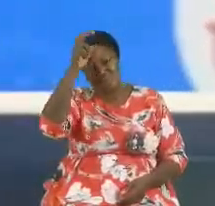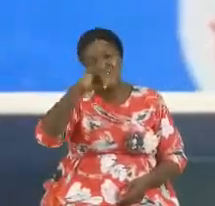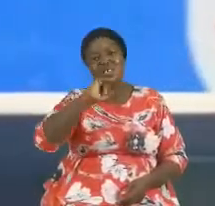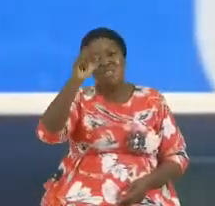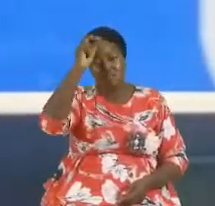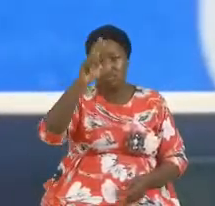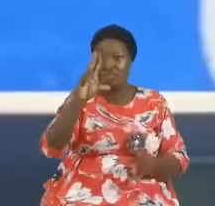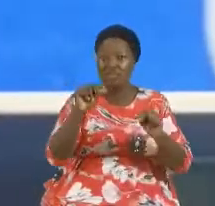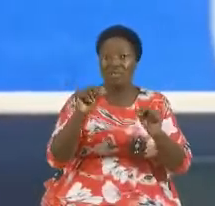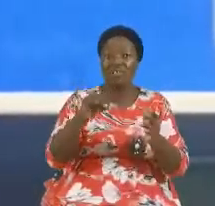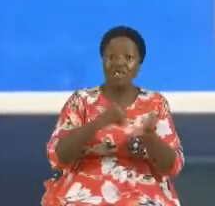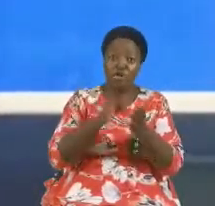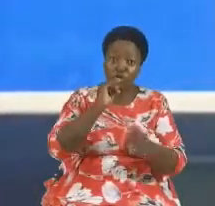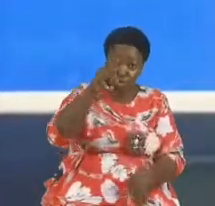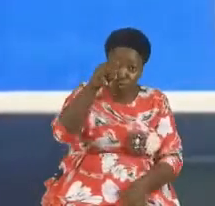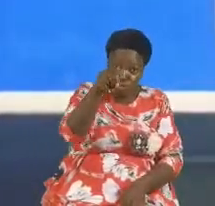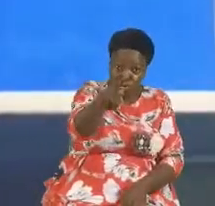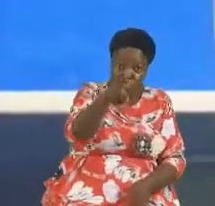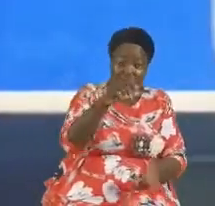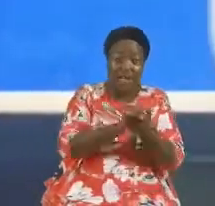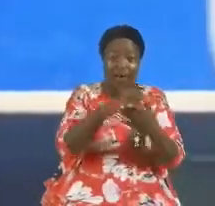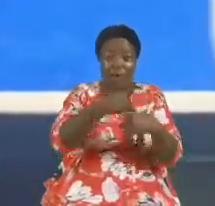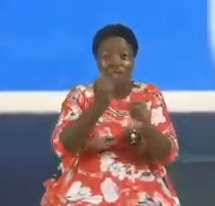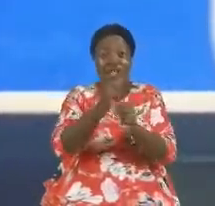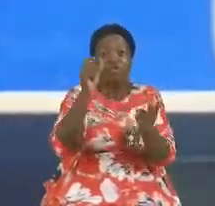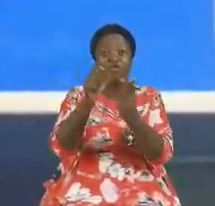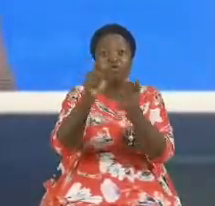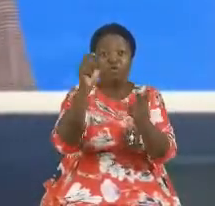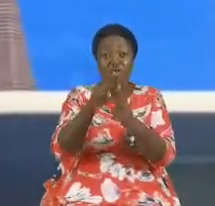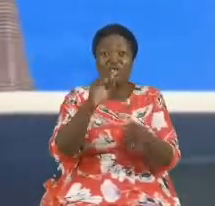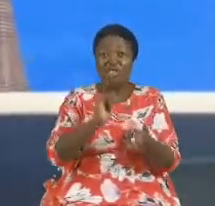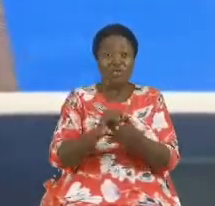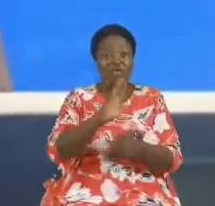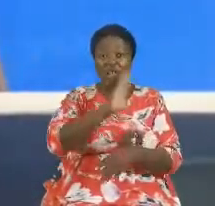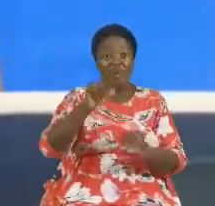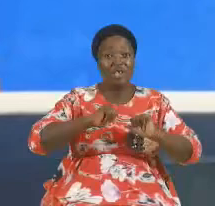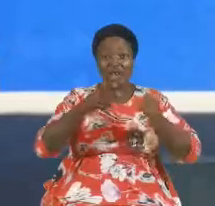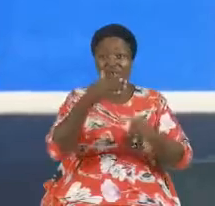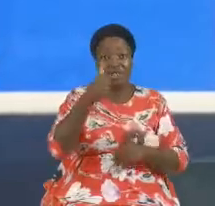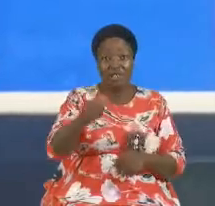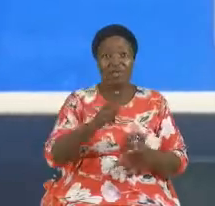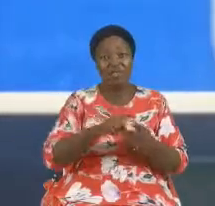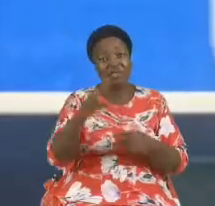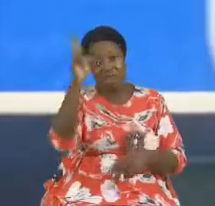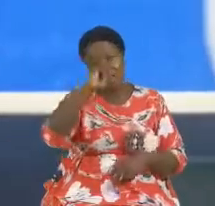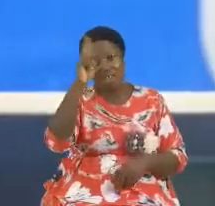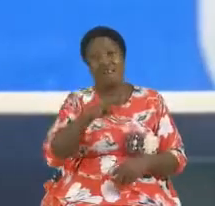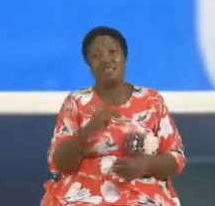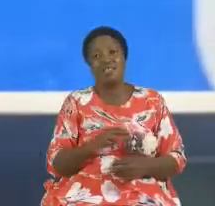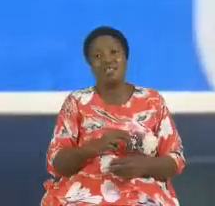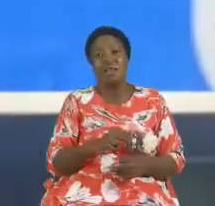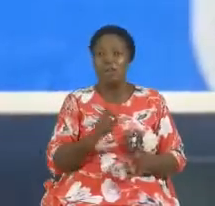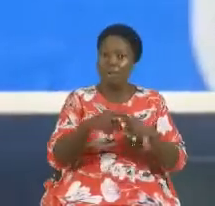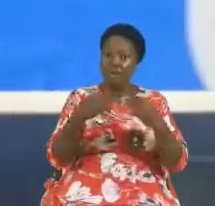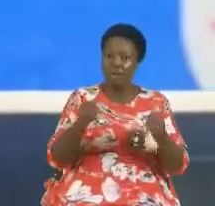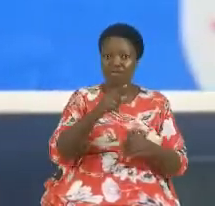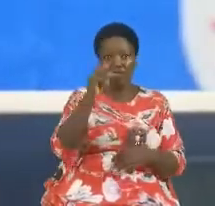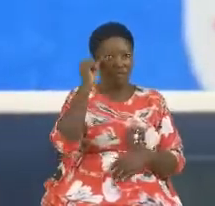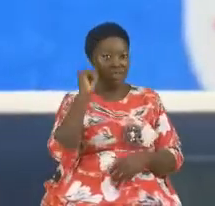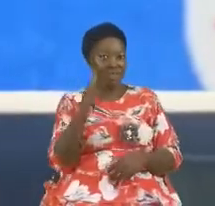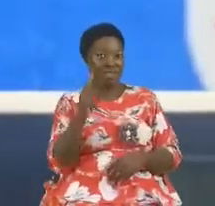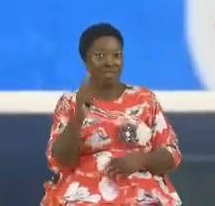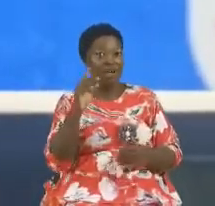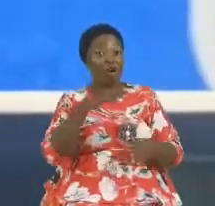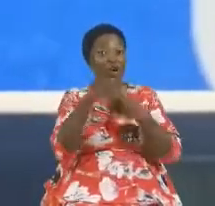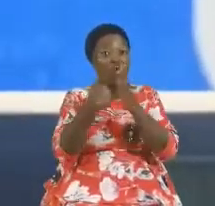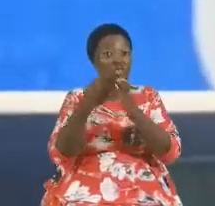that? The devil, is you that made that choice. And you didn't deny yourself.